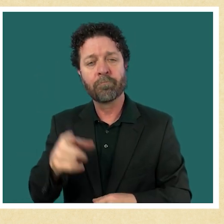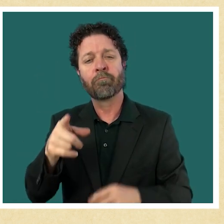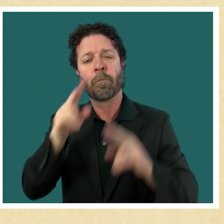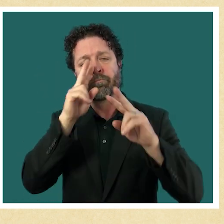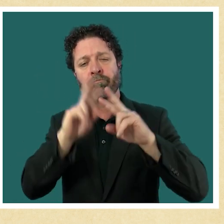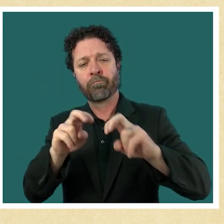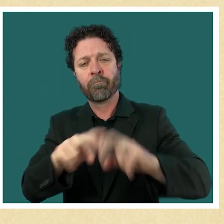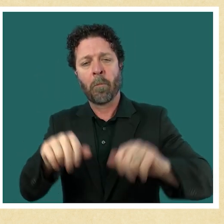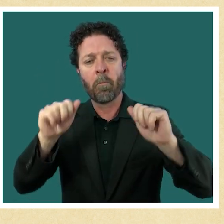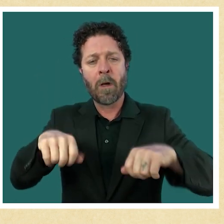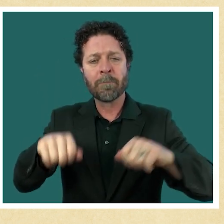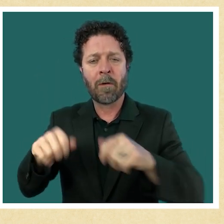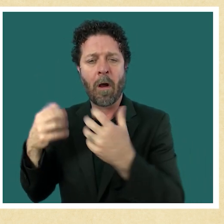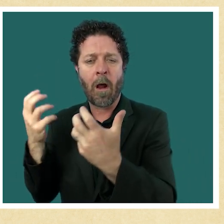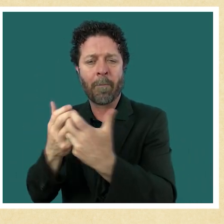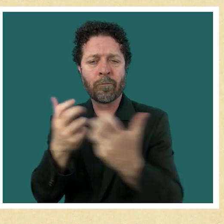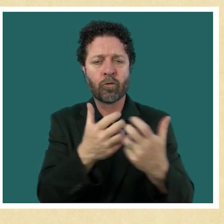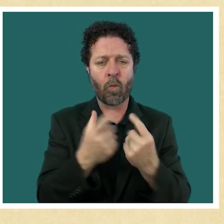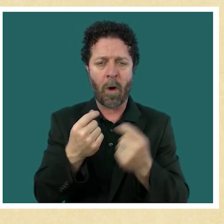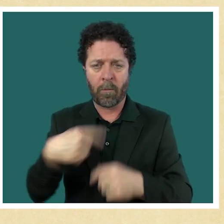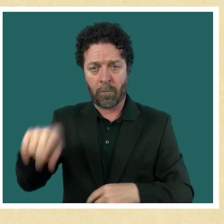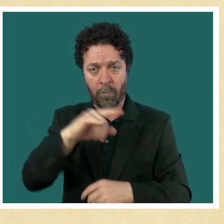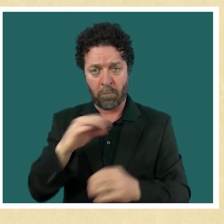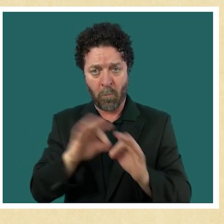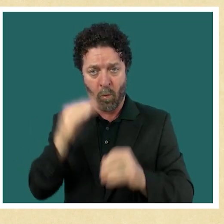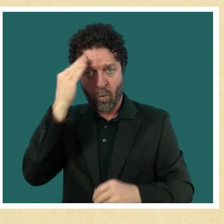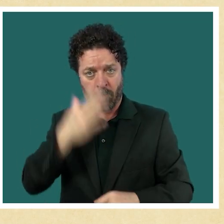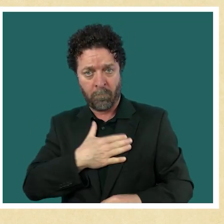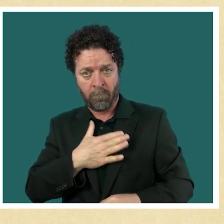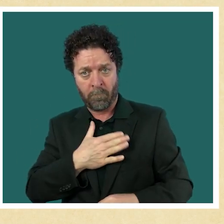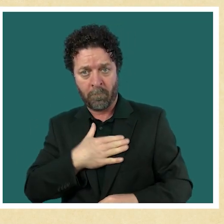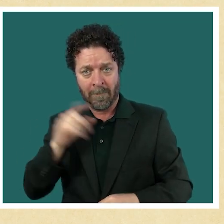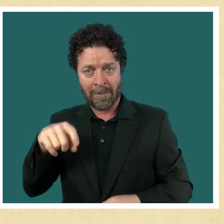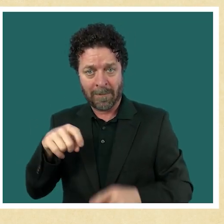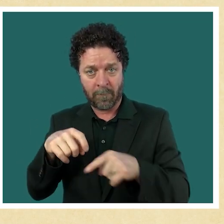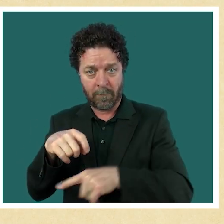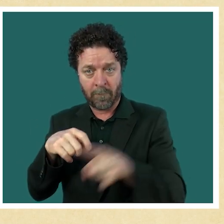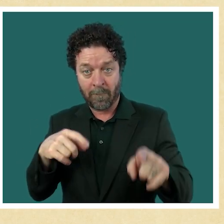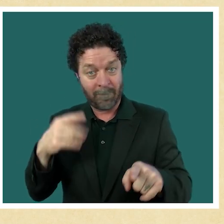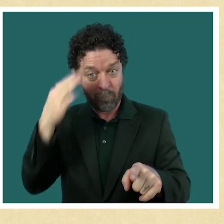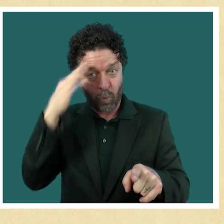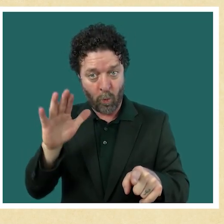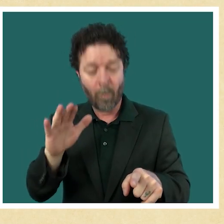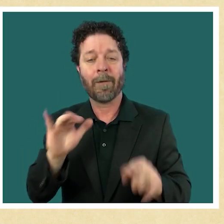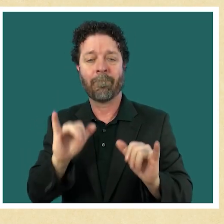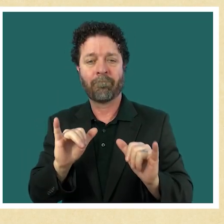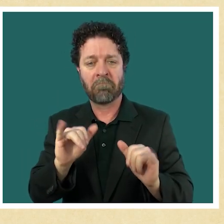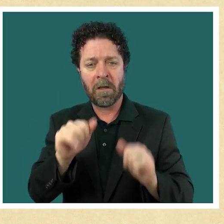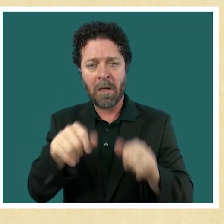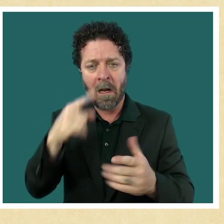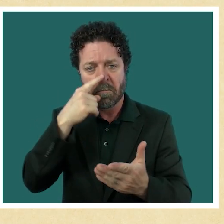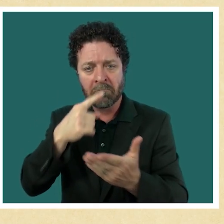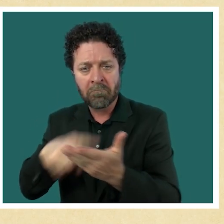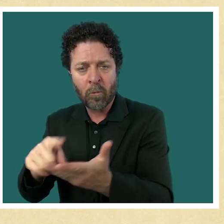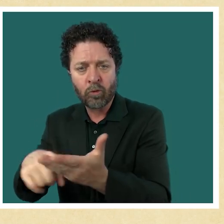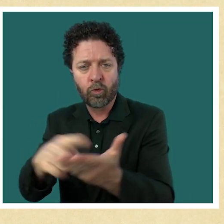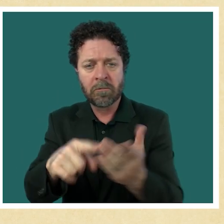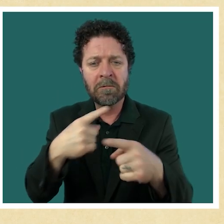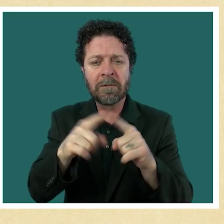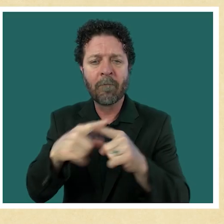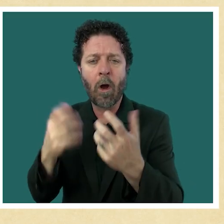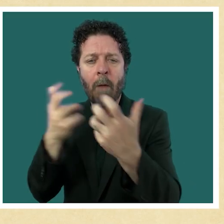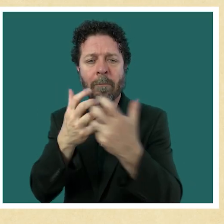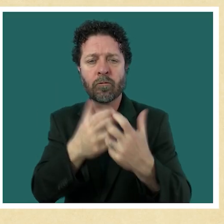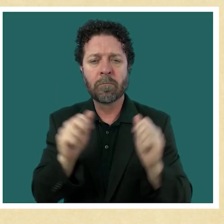possible accommodations. You may already know what accommodations you will need. If you do not know, you can